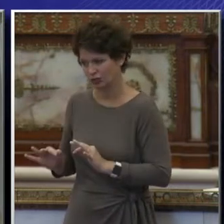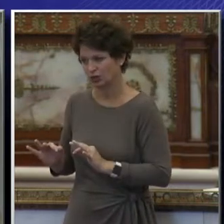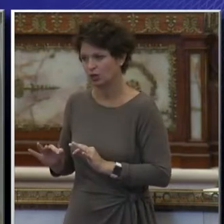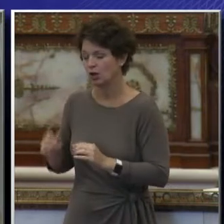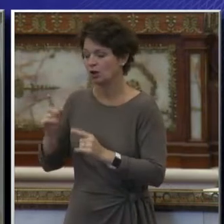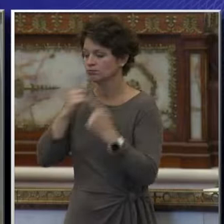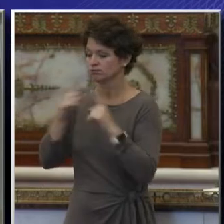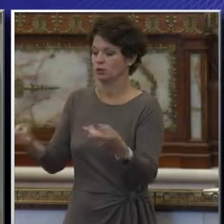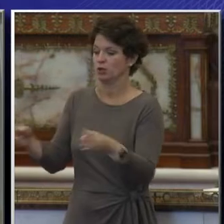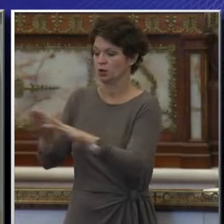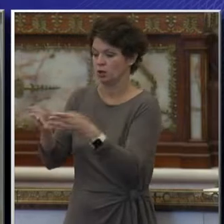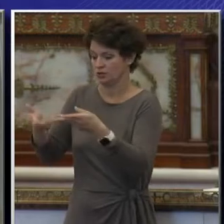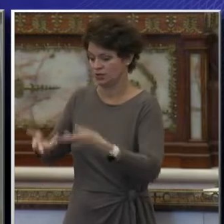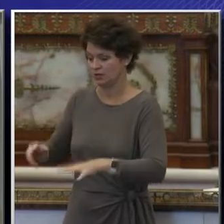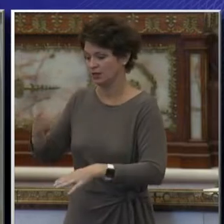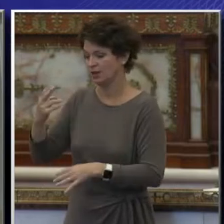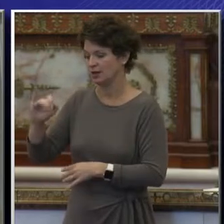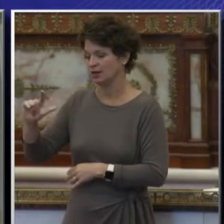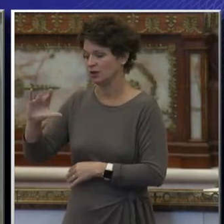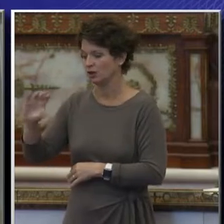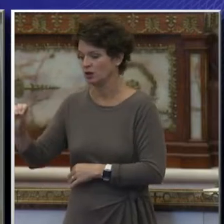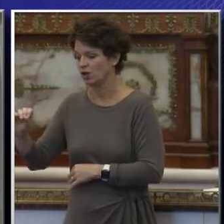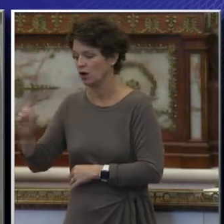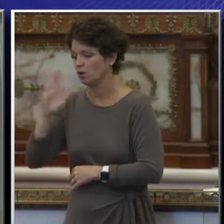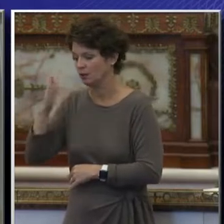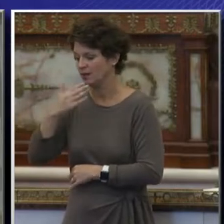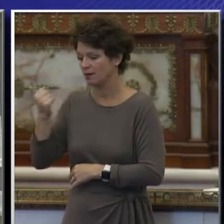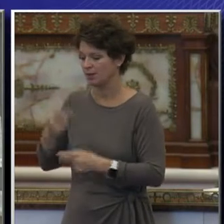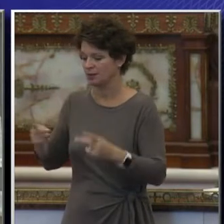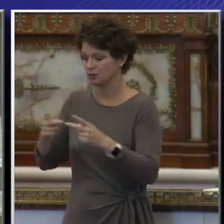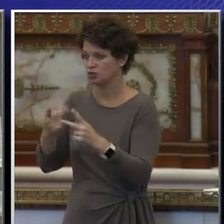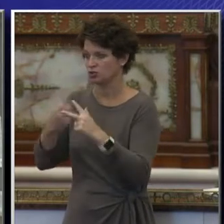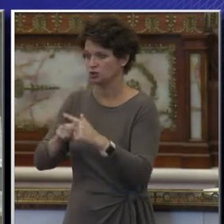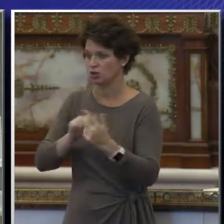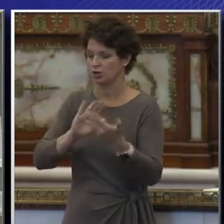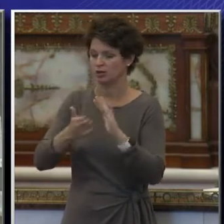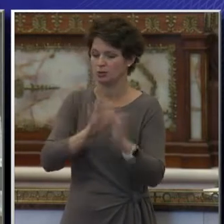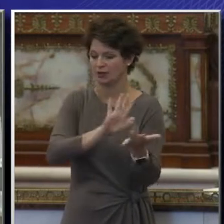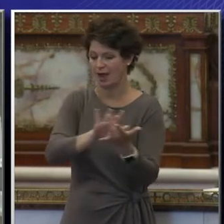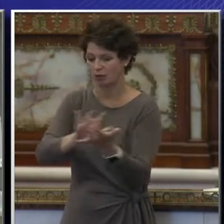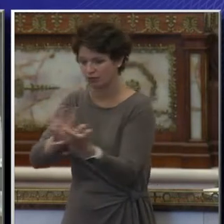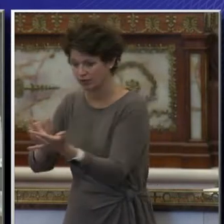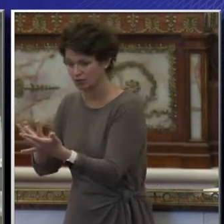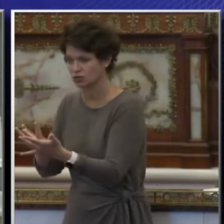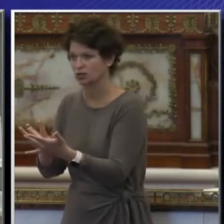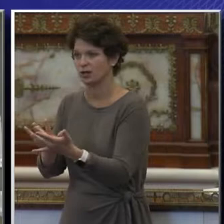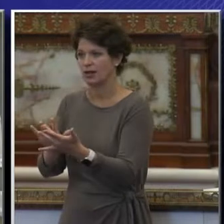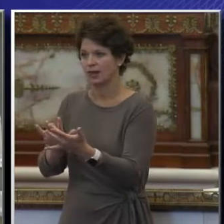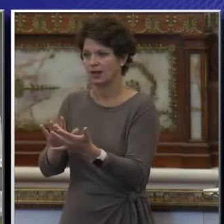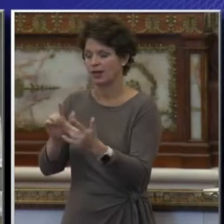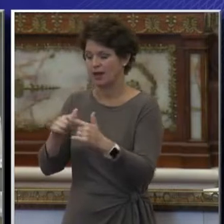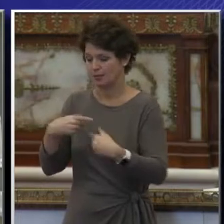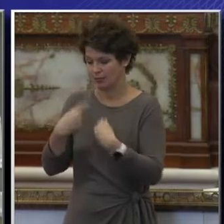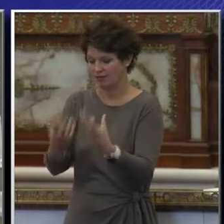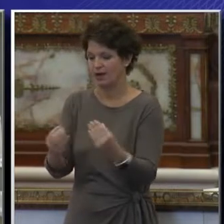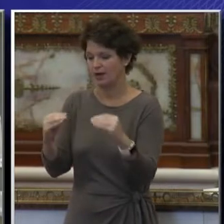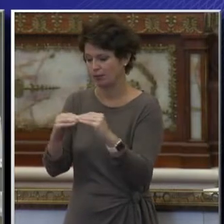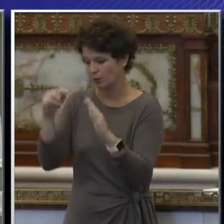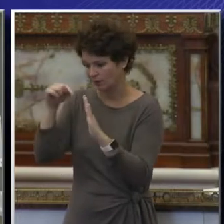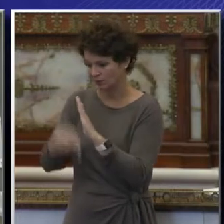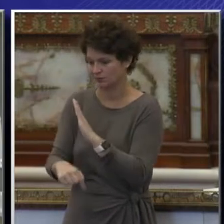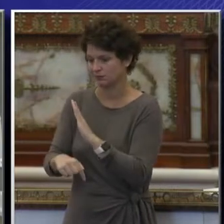closing occurs, Hilco is going to be in a much better position to begin the community outreach and to provide much more of